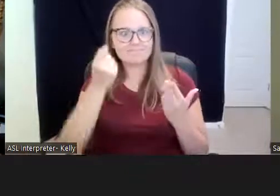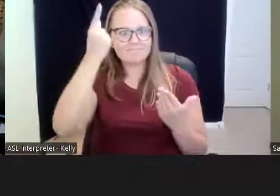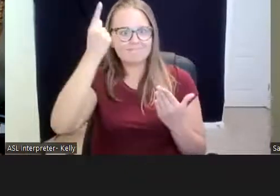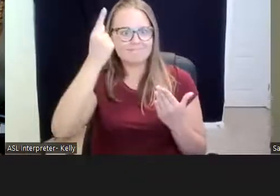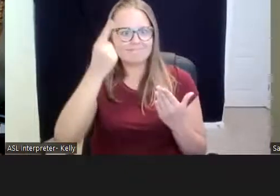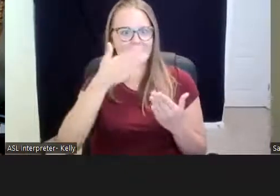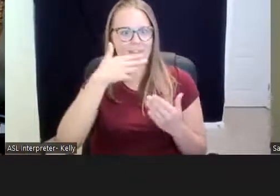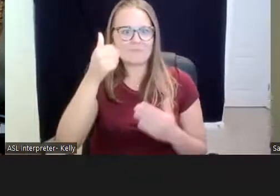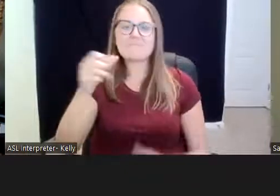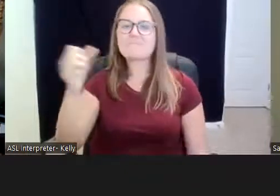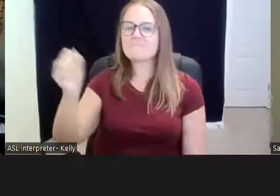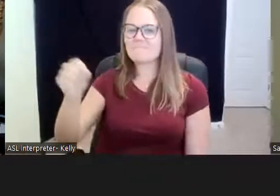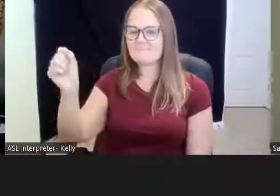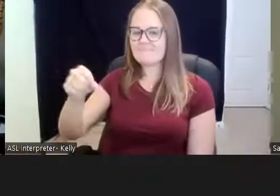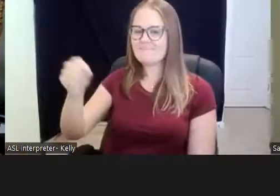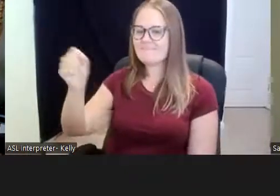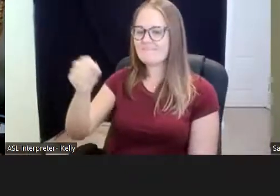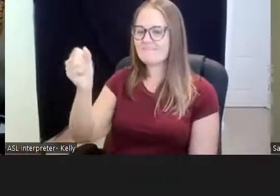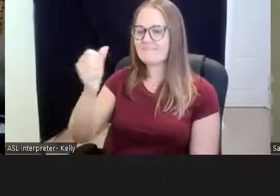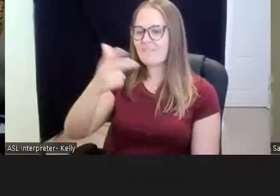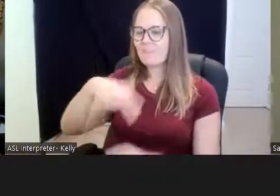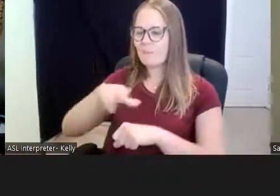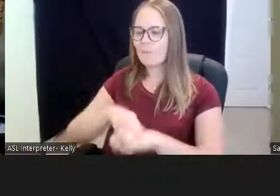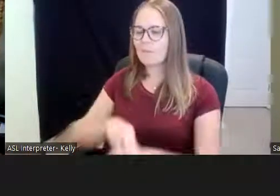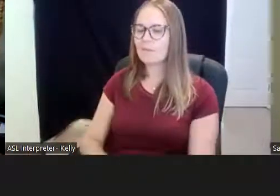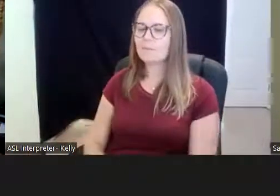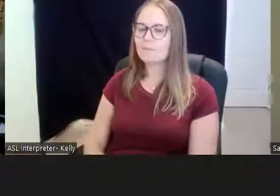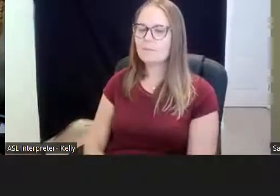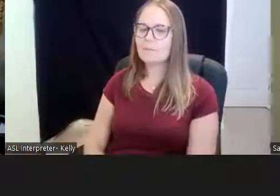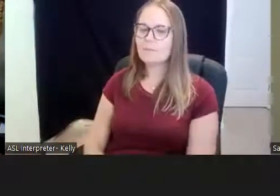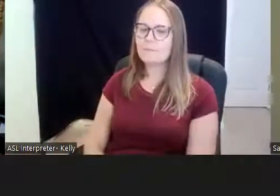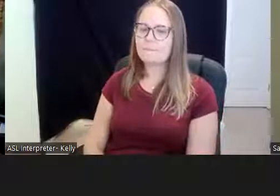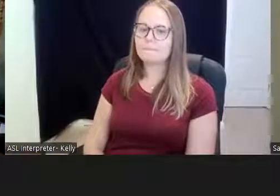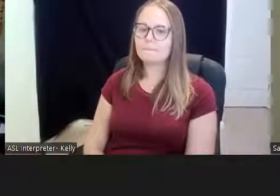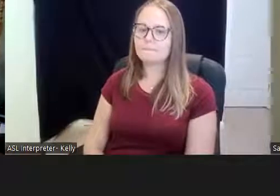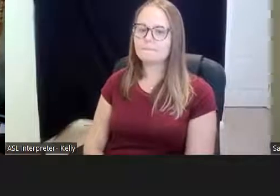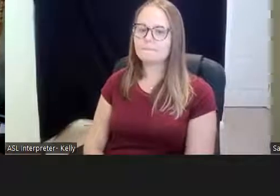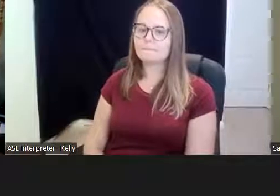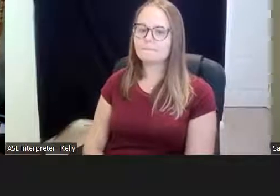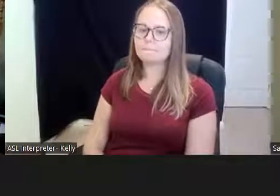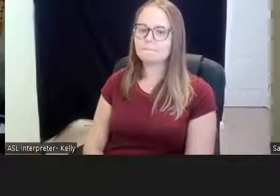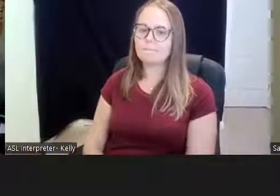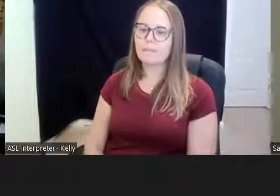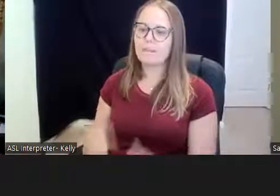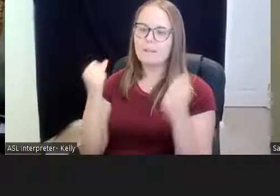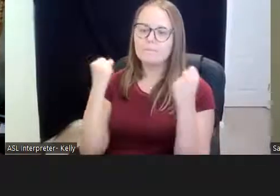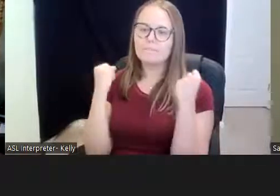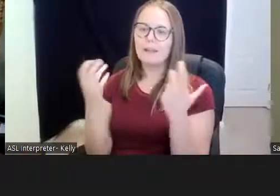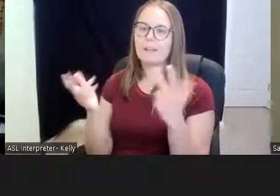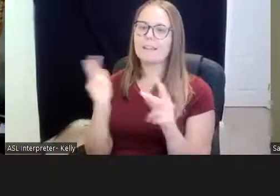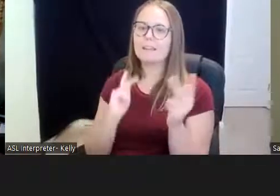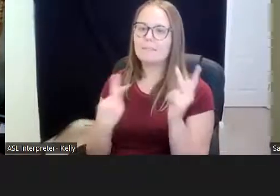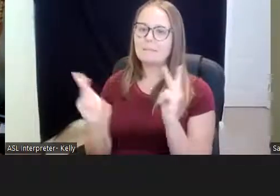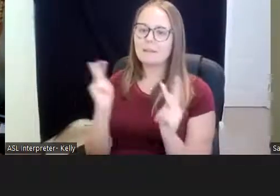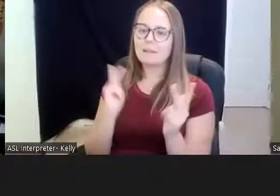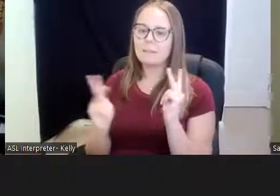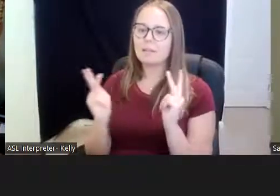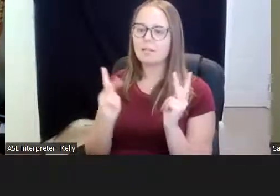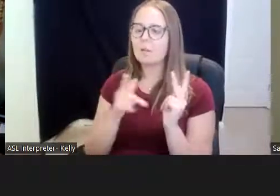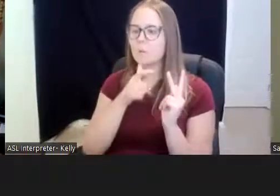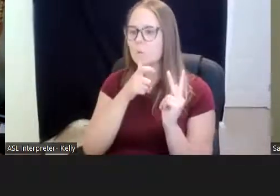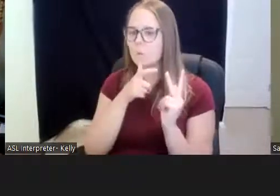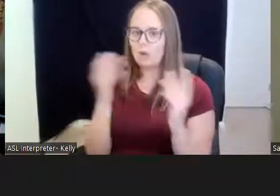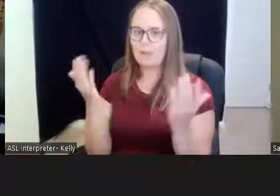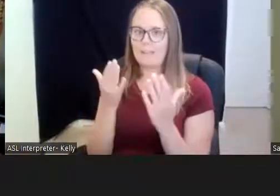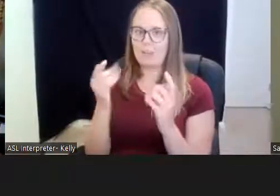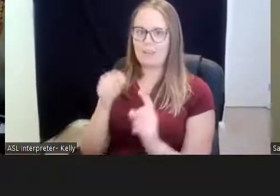absolutely. I think that, you know, we have a lot of people on this that are attending the